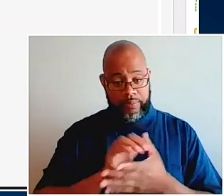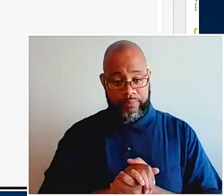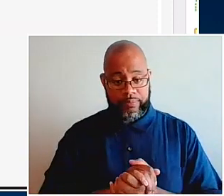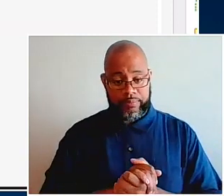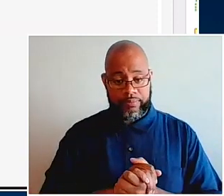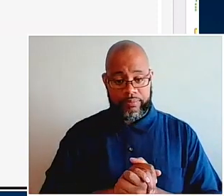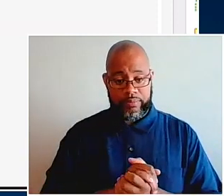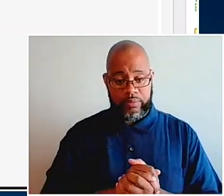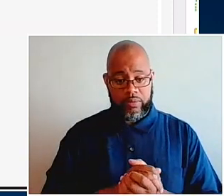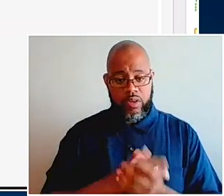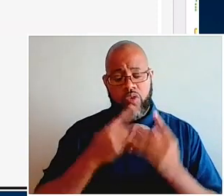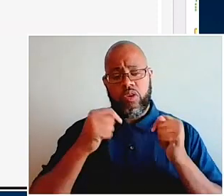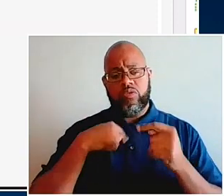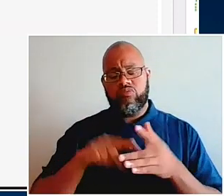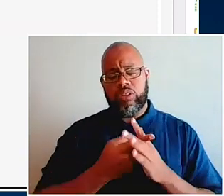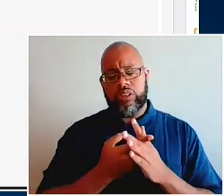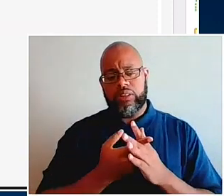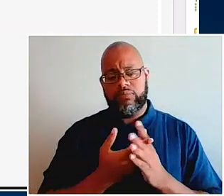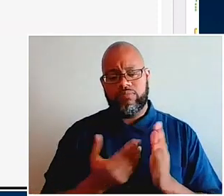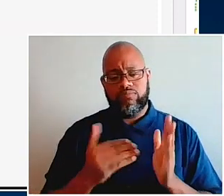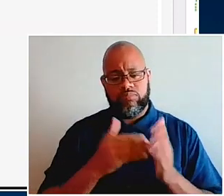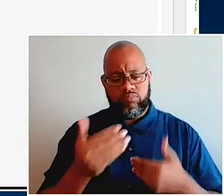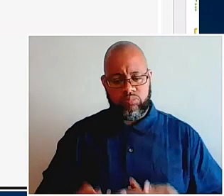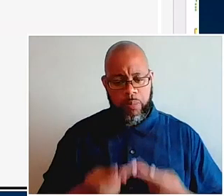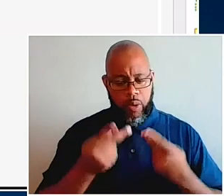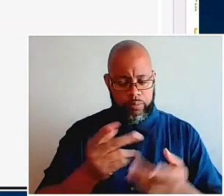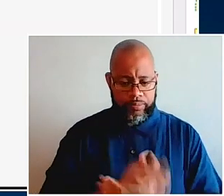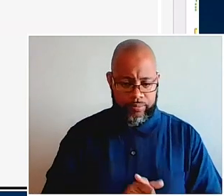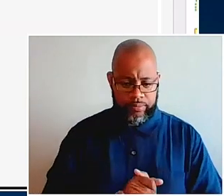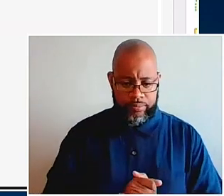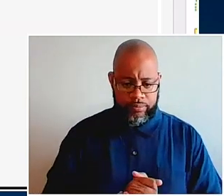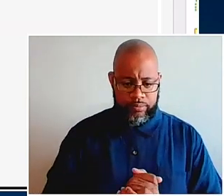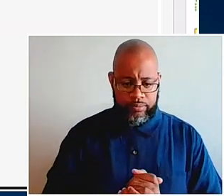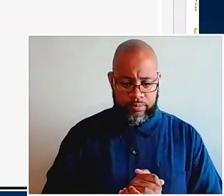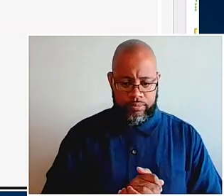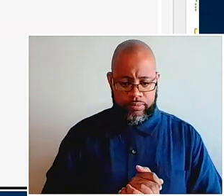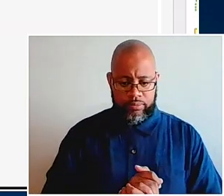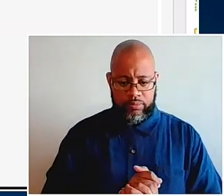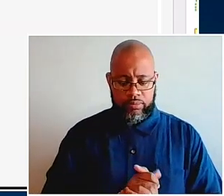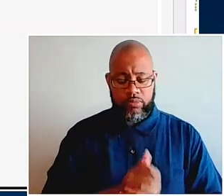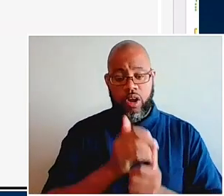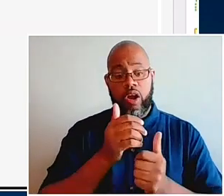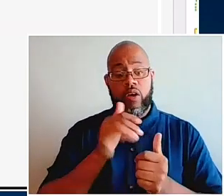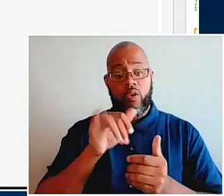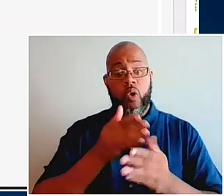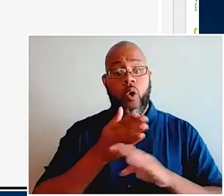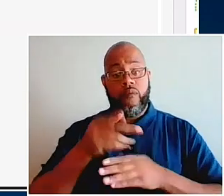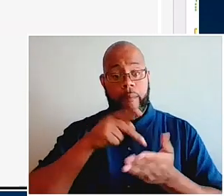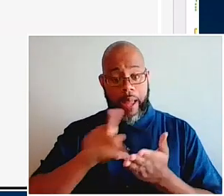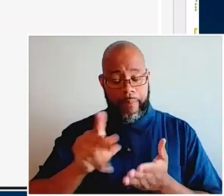back to what we originally had proposed. Under overpayments,